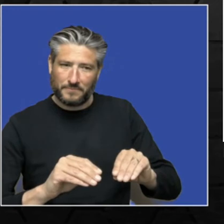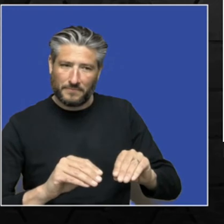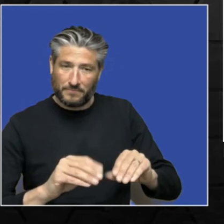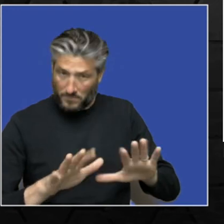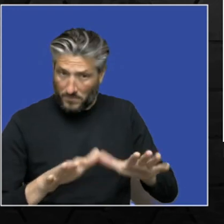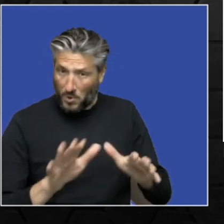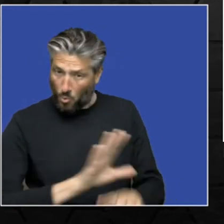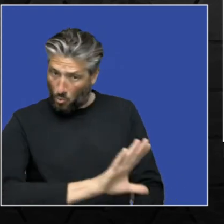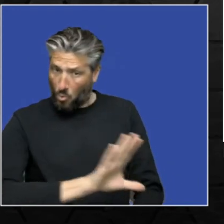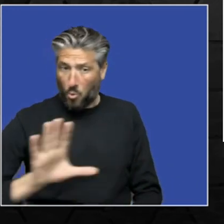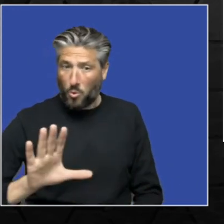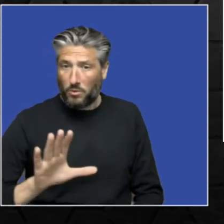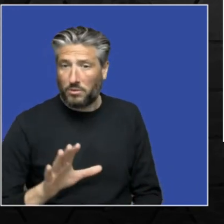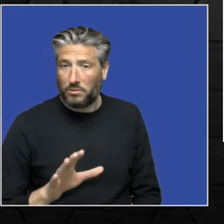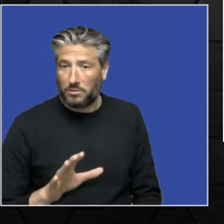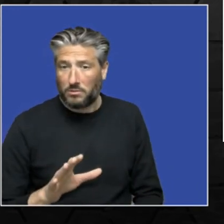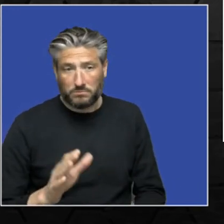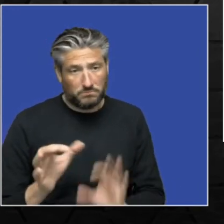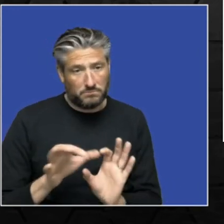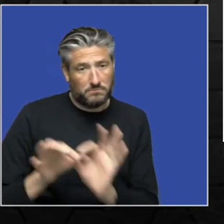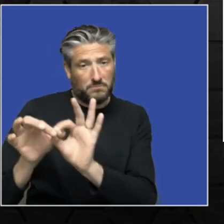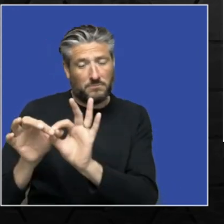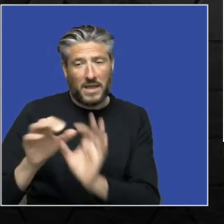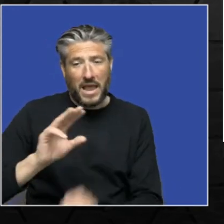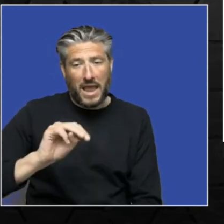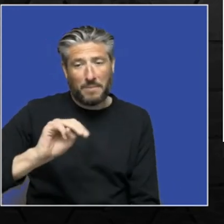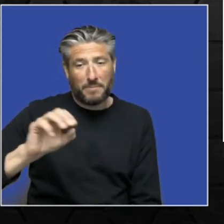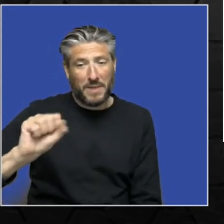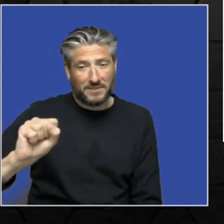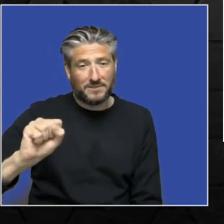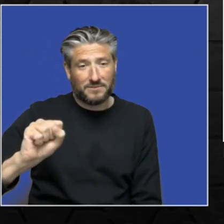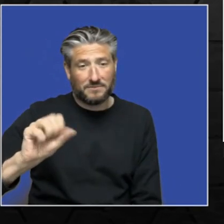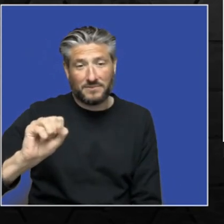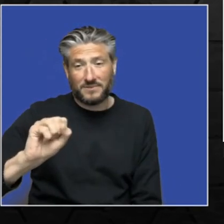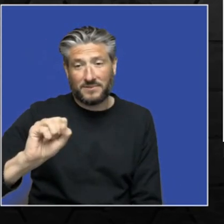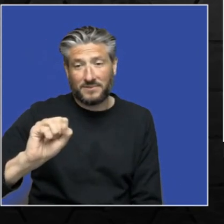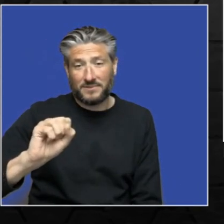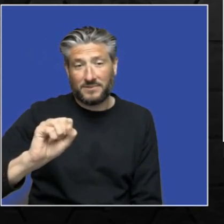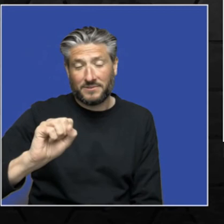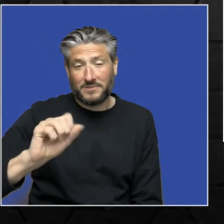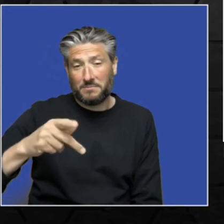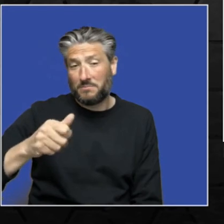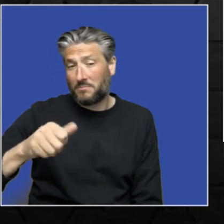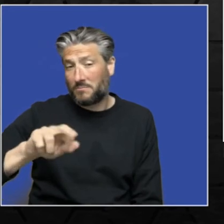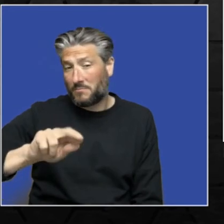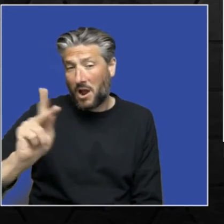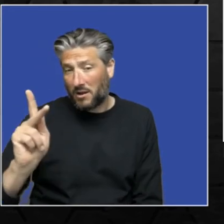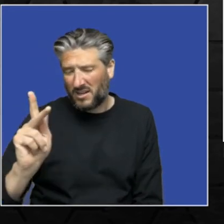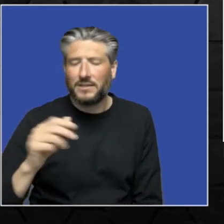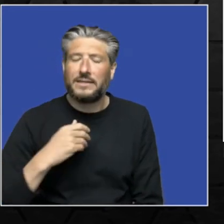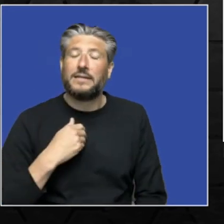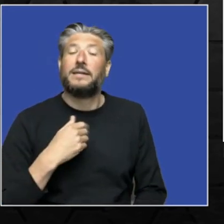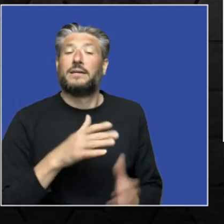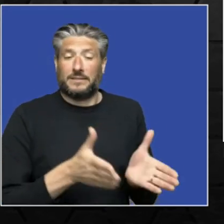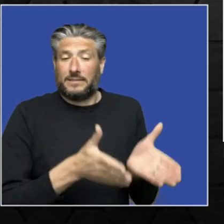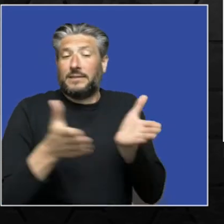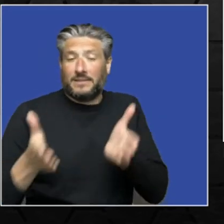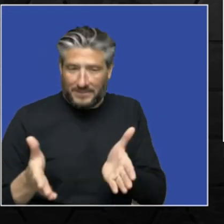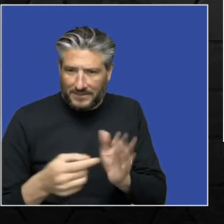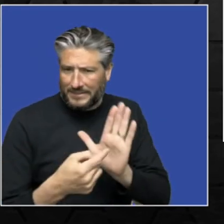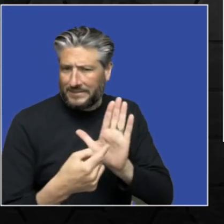libraries. Okay, so very quickly we will see this one demo for